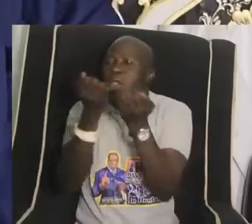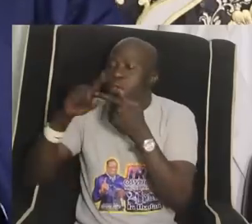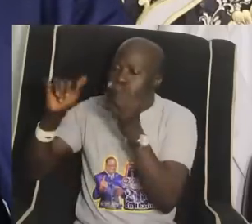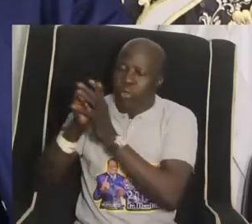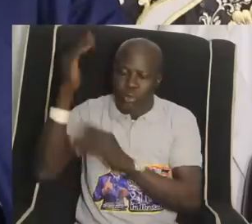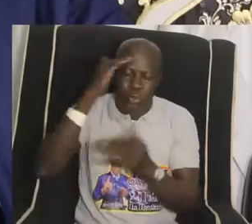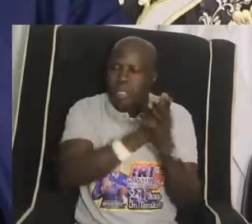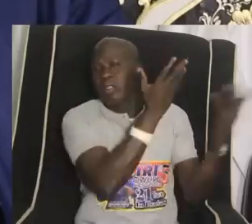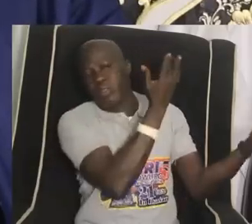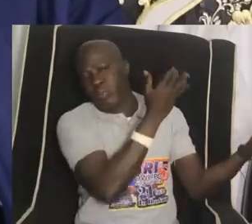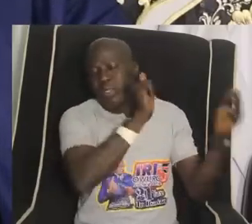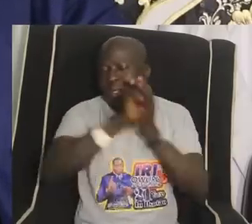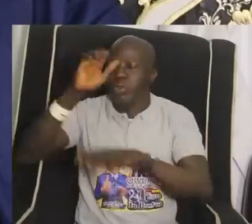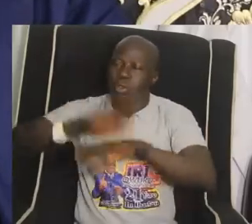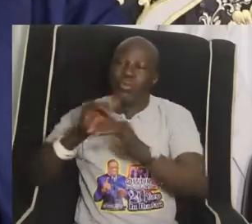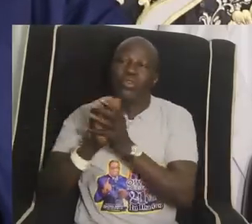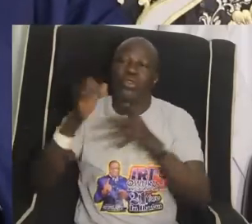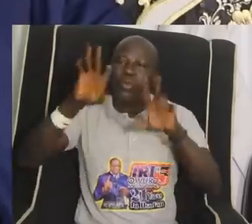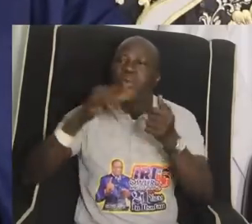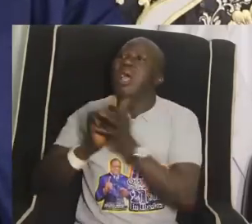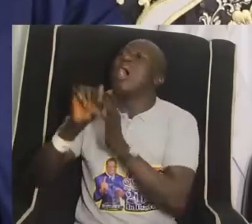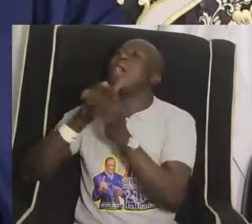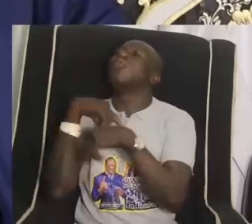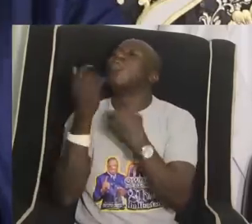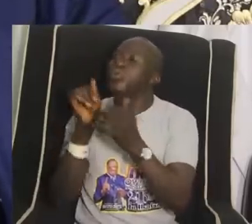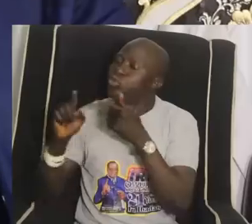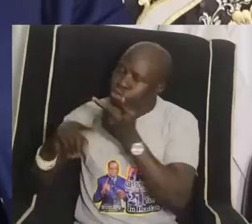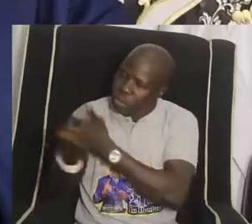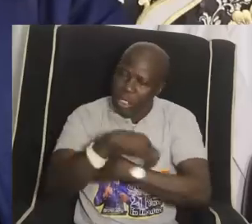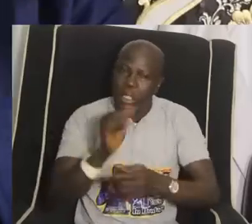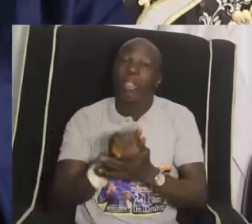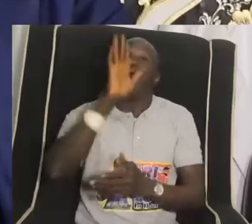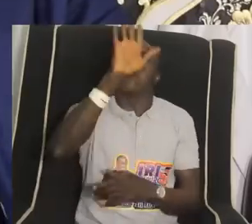not expecting where the vision will be accomplished. So follow the point. I am telling you today,